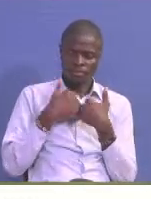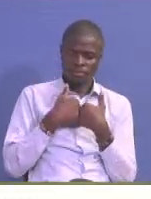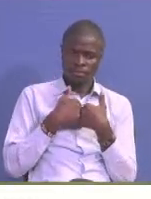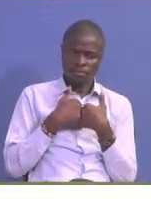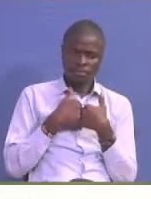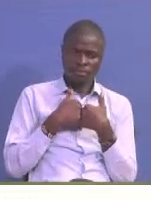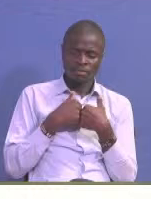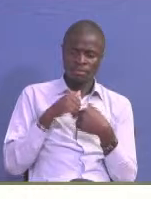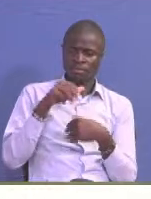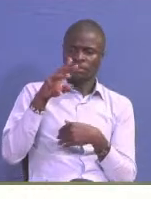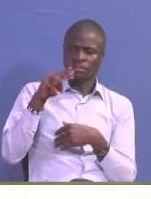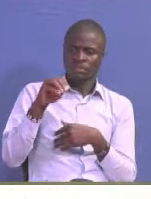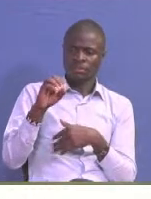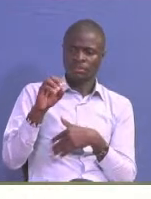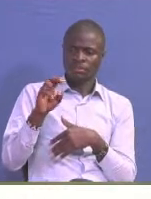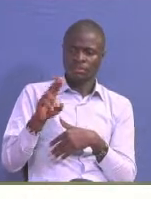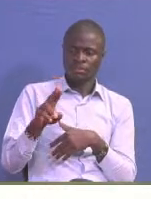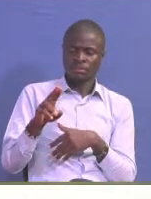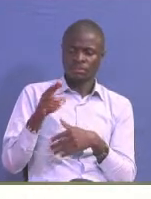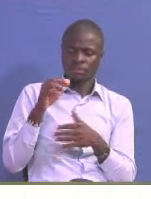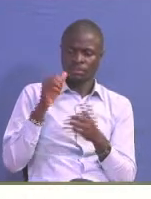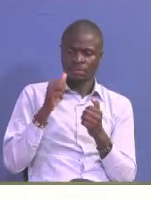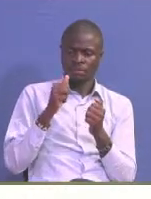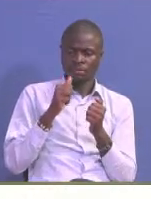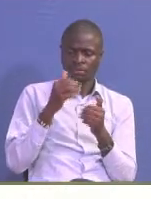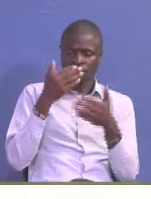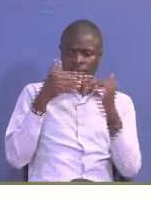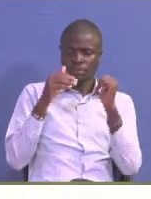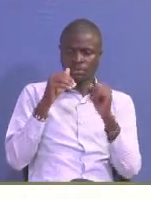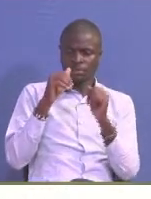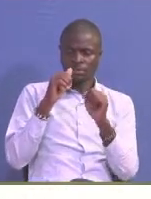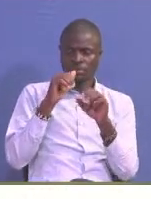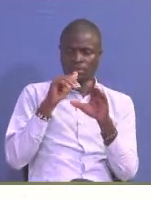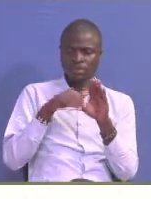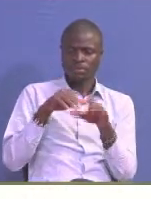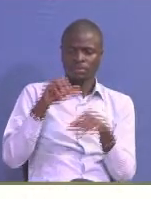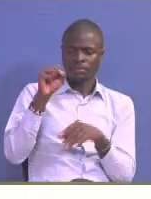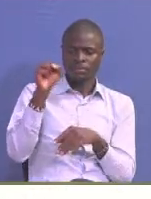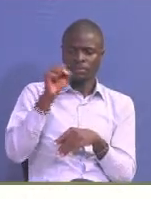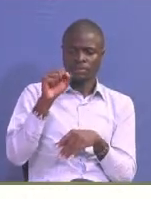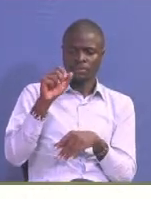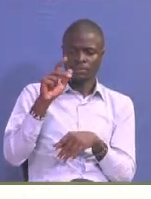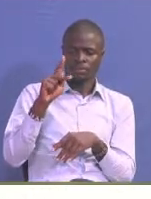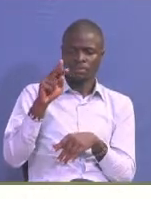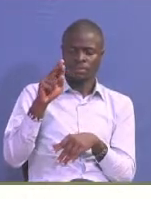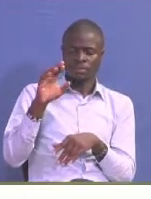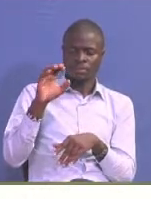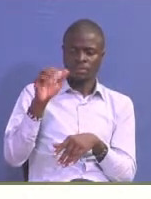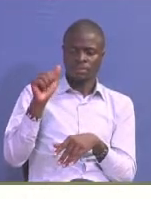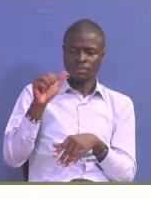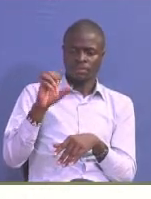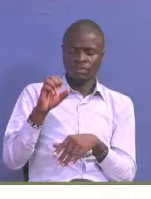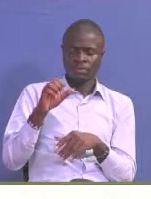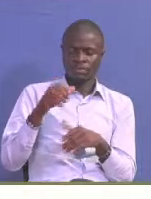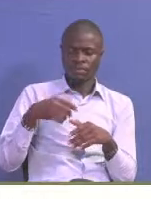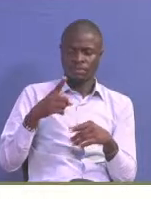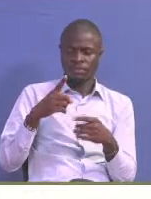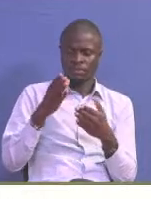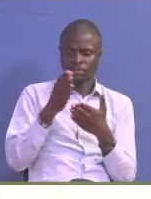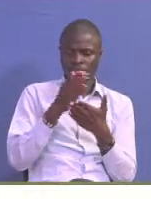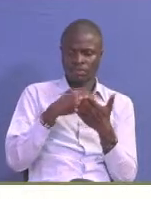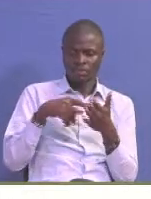an MOU with a university in South Korea, and we sent some of our very top